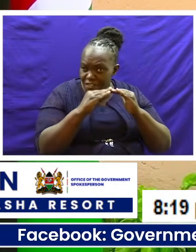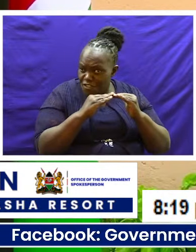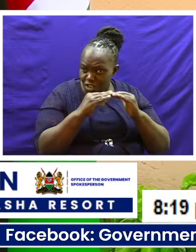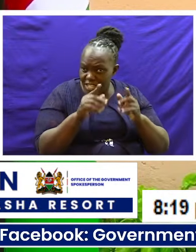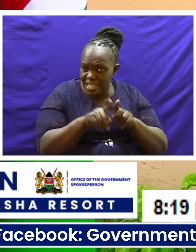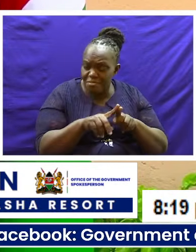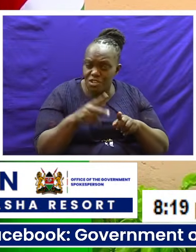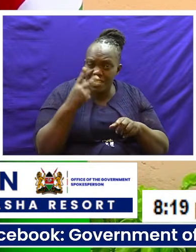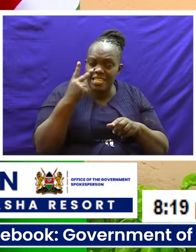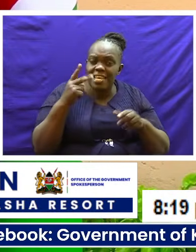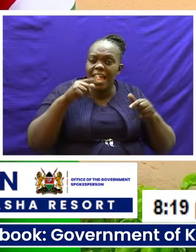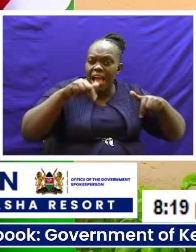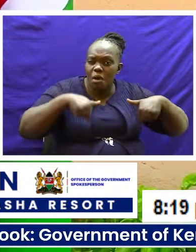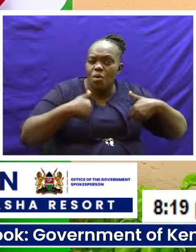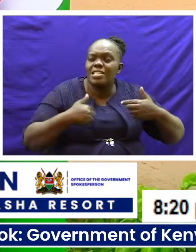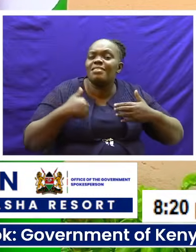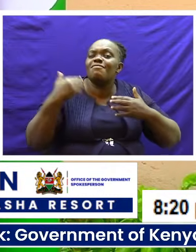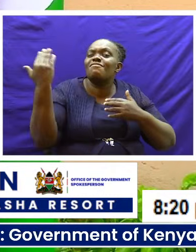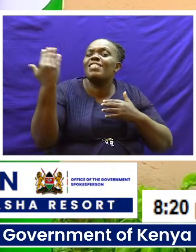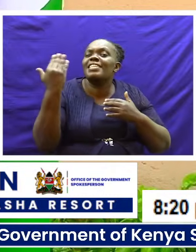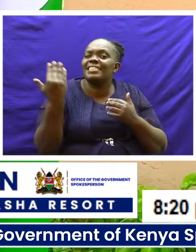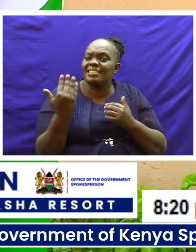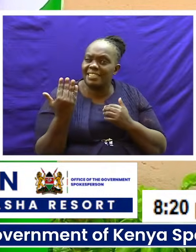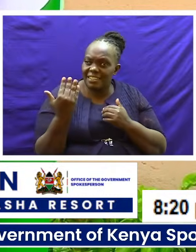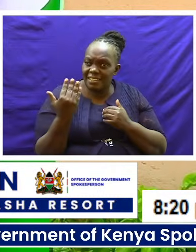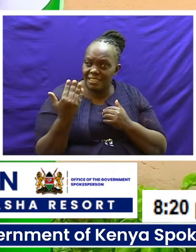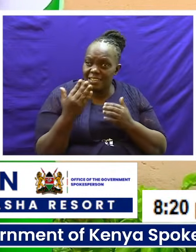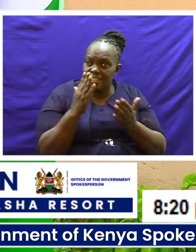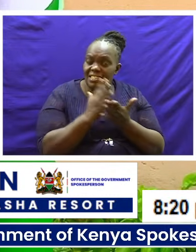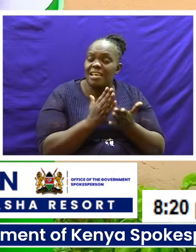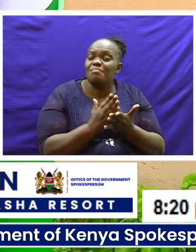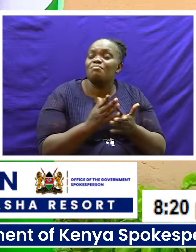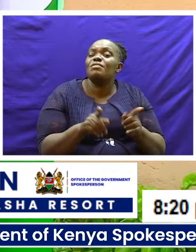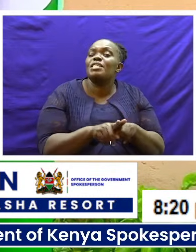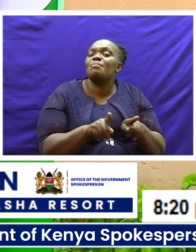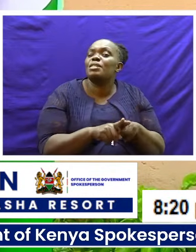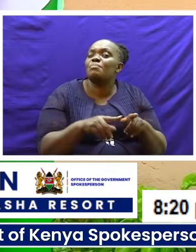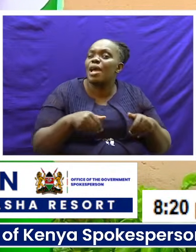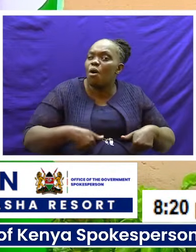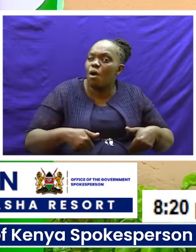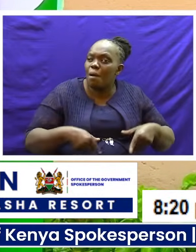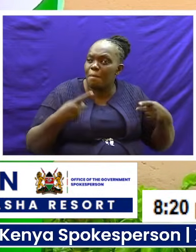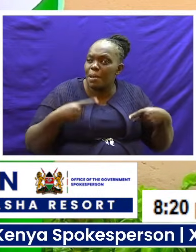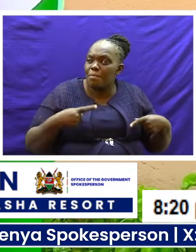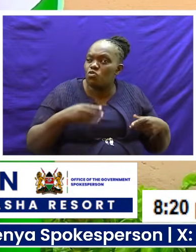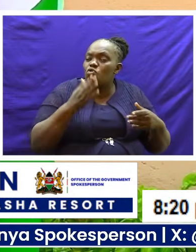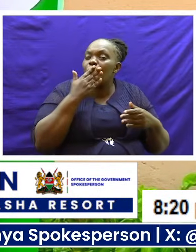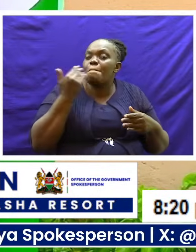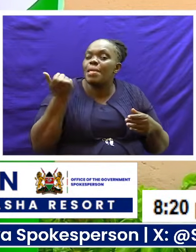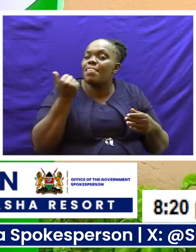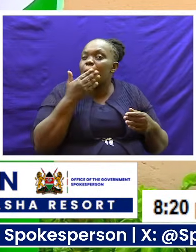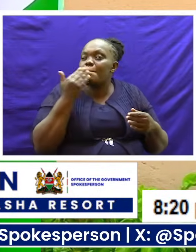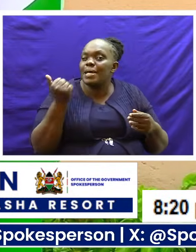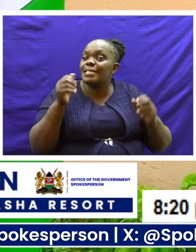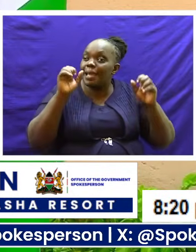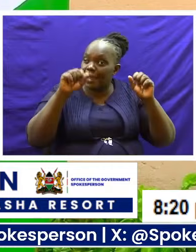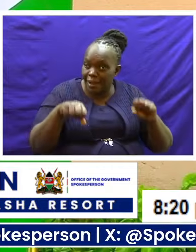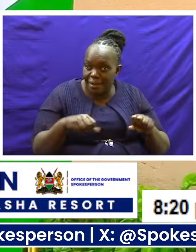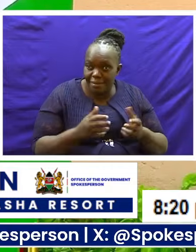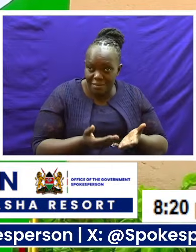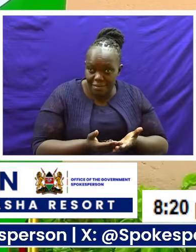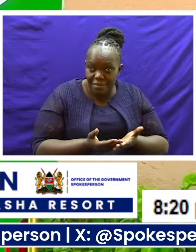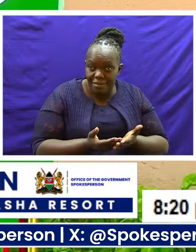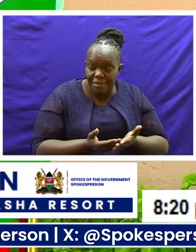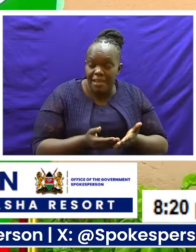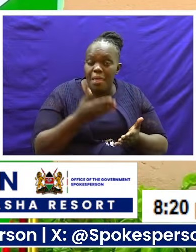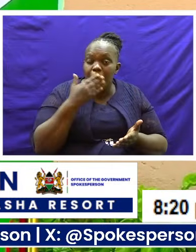KUCCPS as facilitators. We facilitate our young people to be the best they can